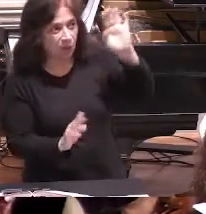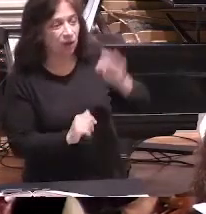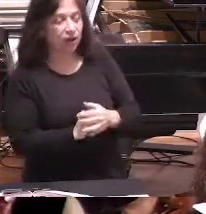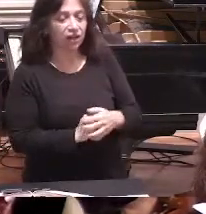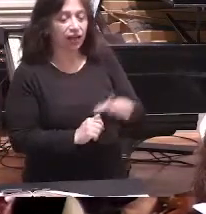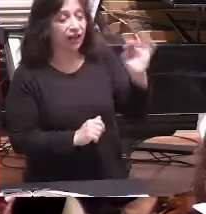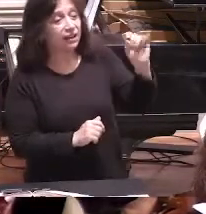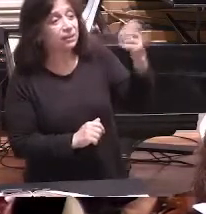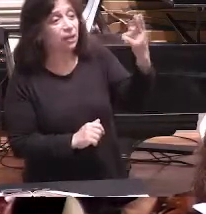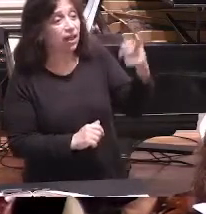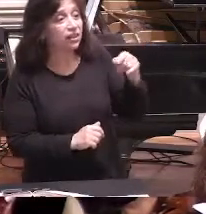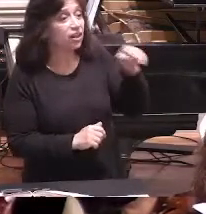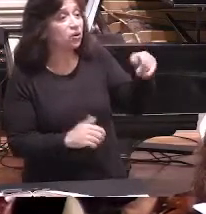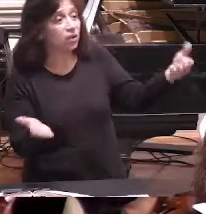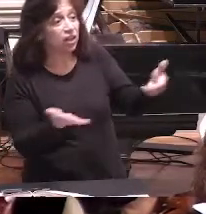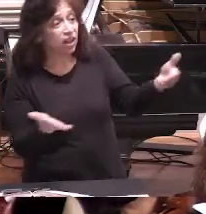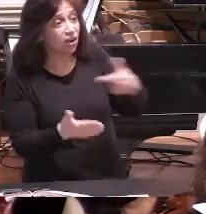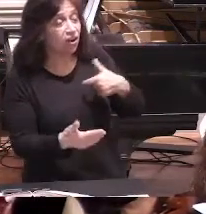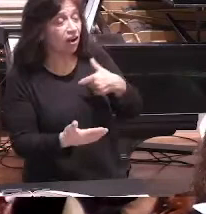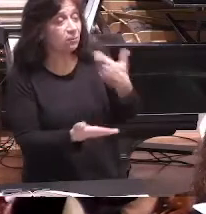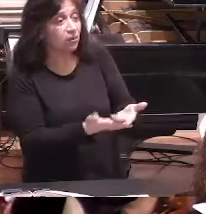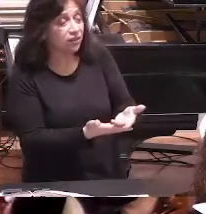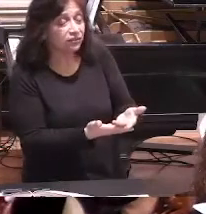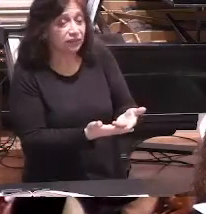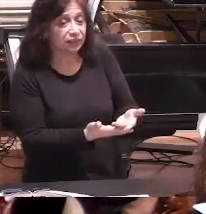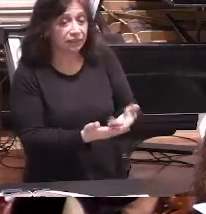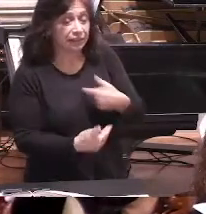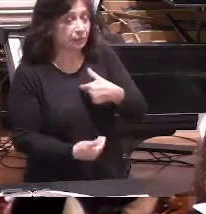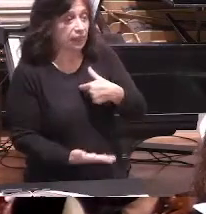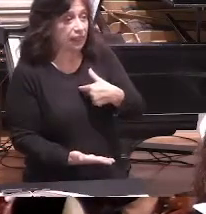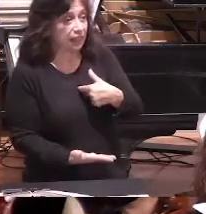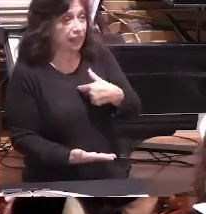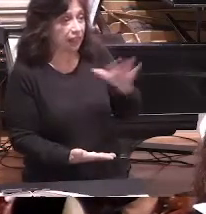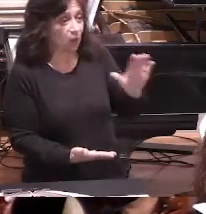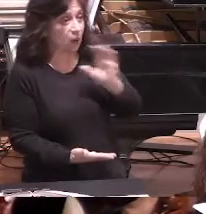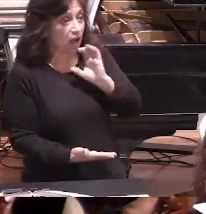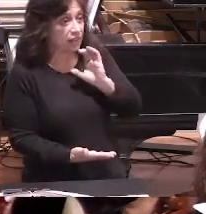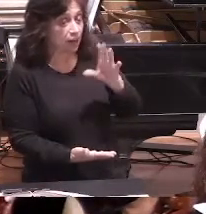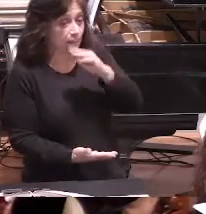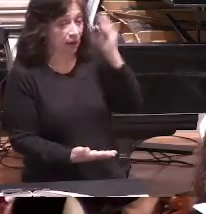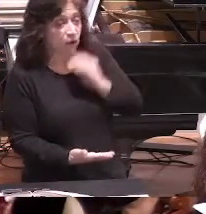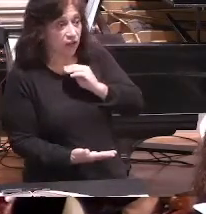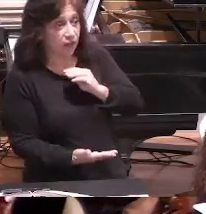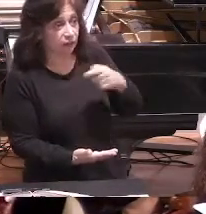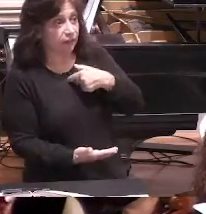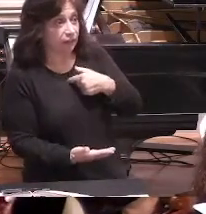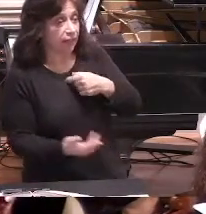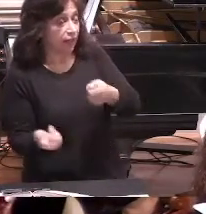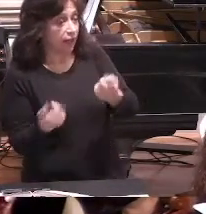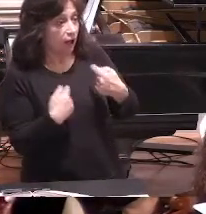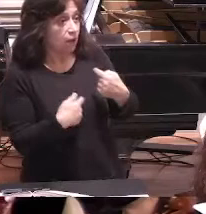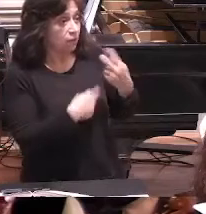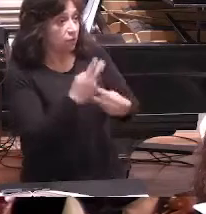out, "Elizabeth, are you here? It's me, your cousin Mary, and I've come for